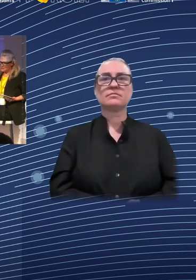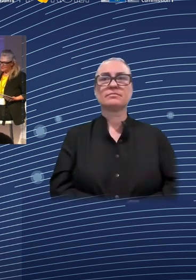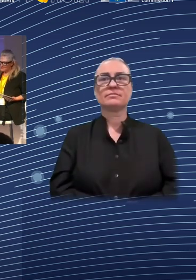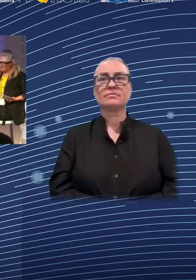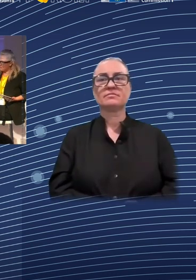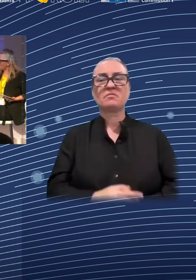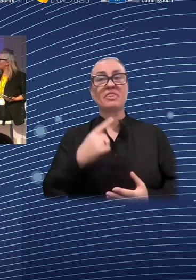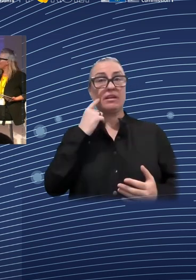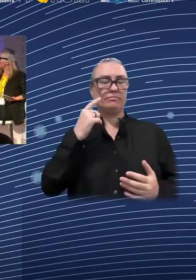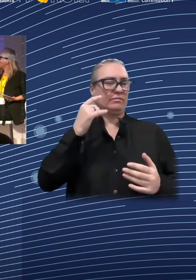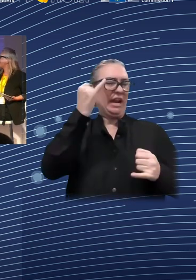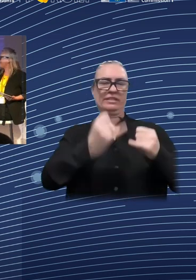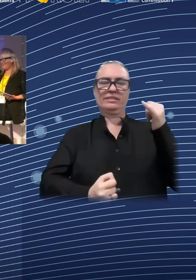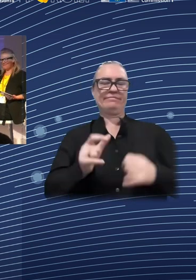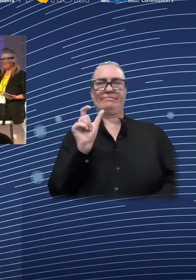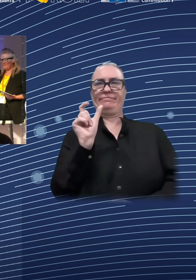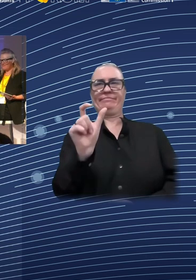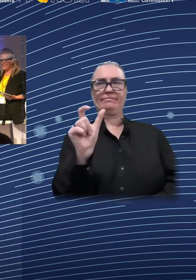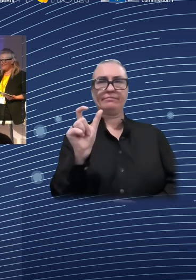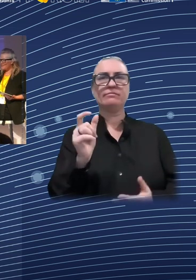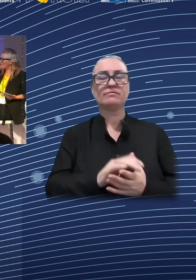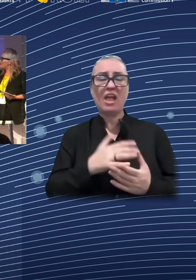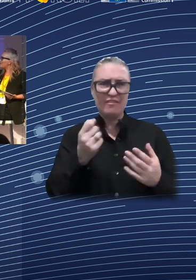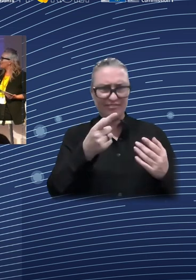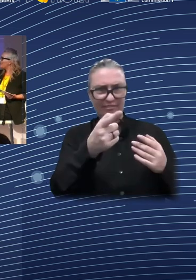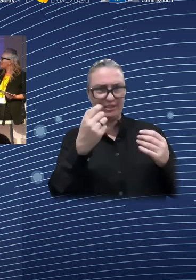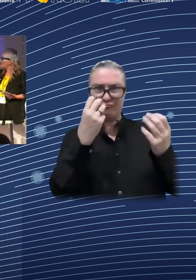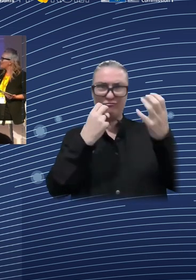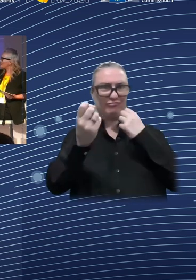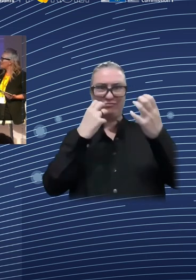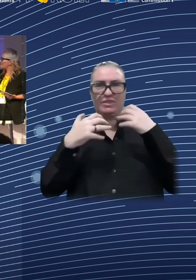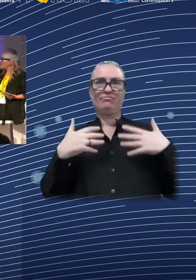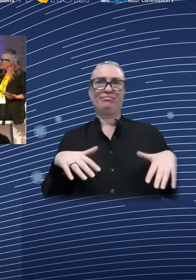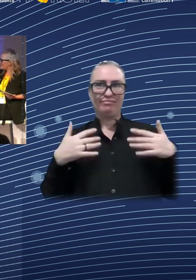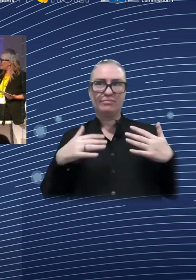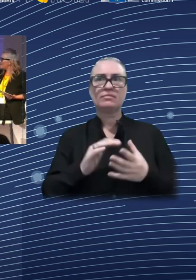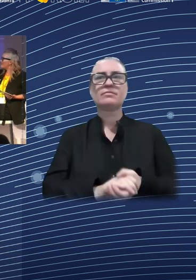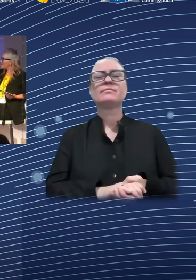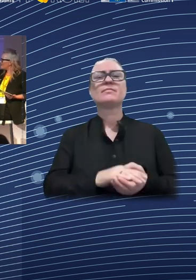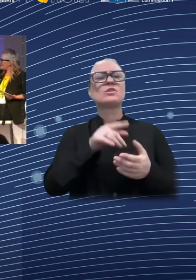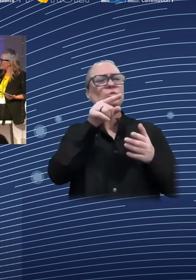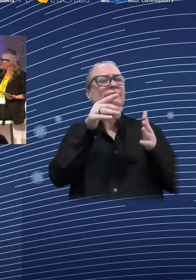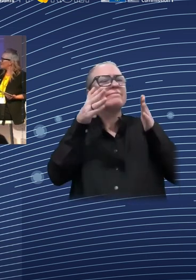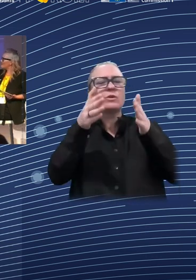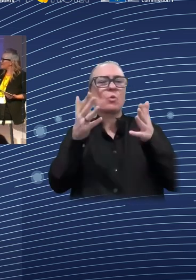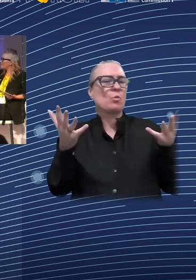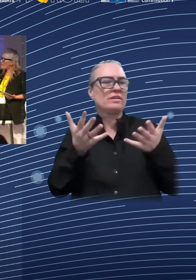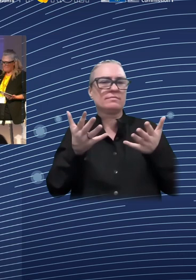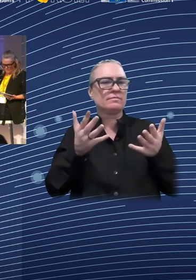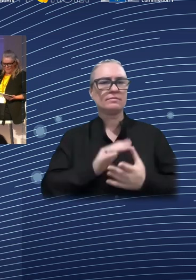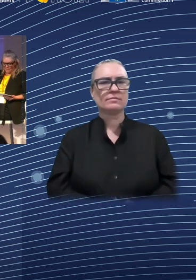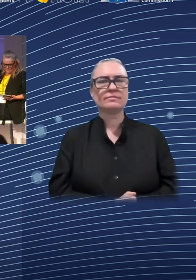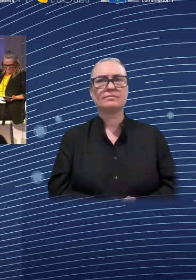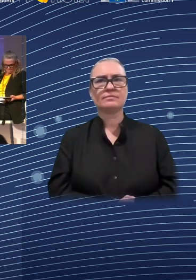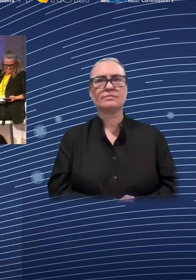transversal, green if you want, but something like, if you work in a company, you need to have these skills, and then